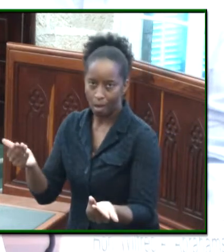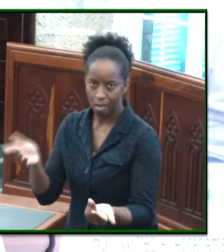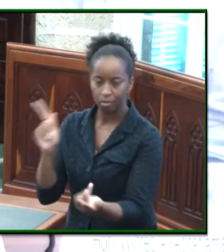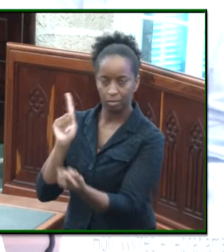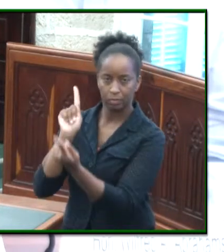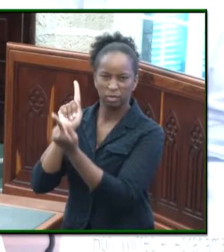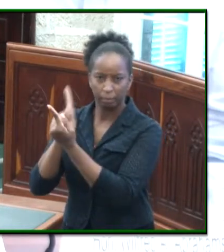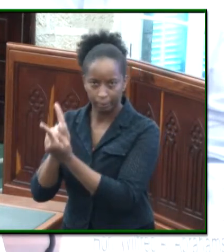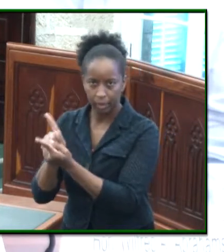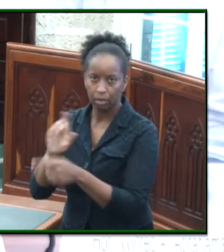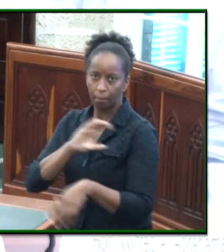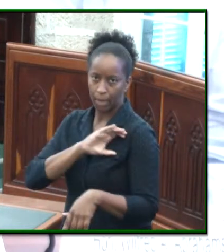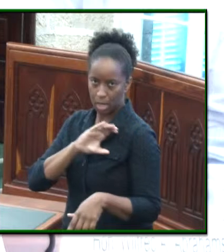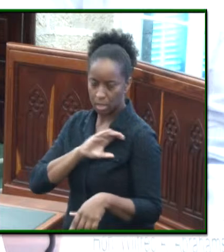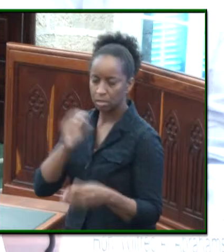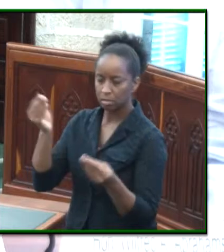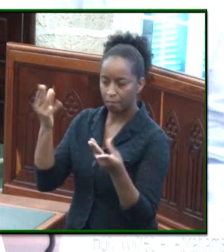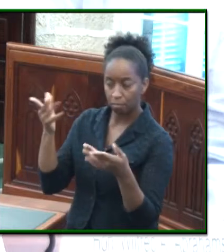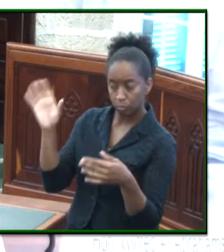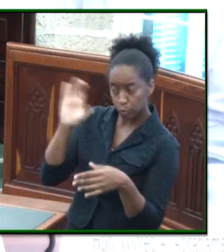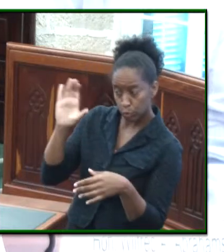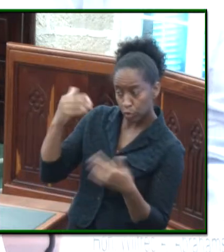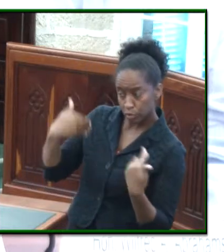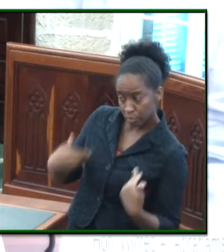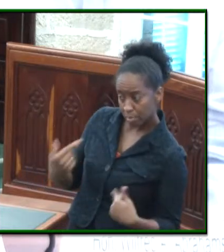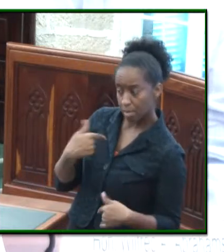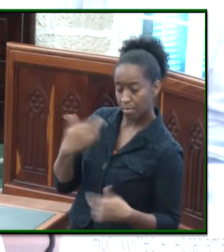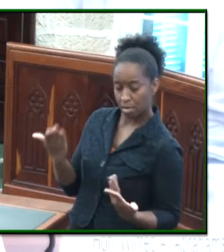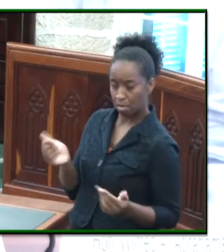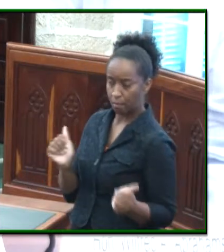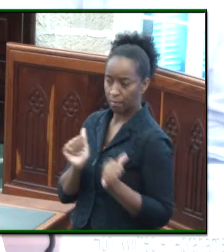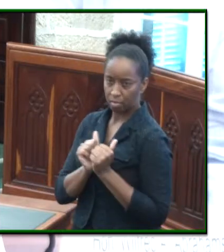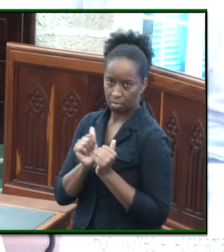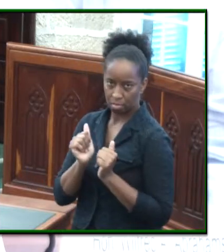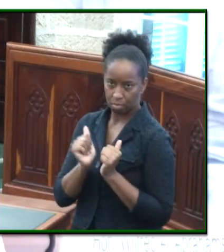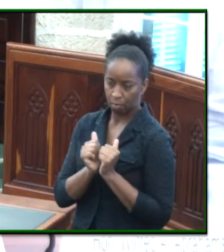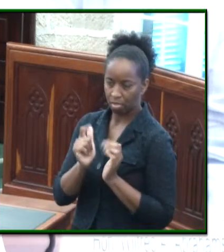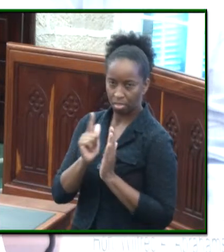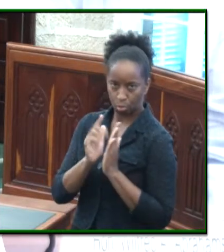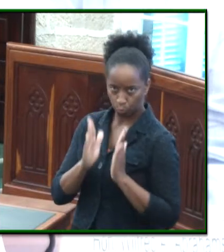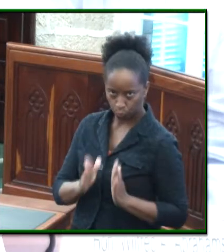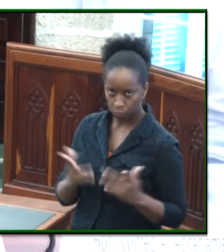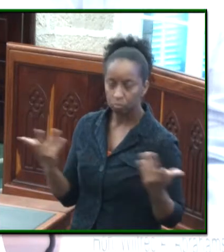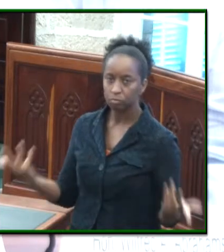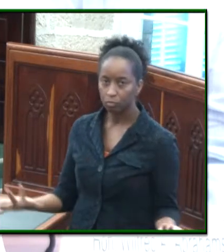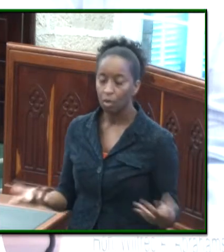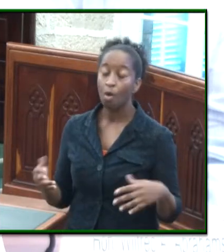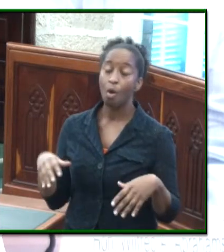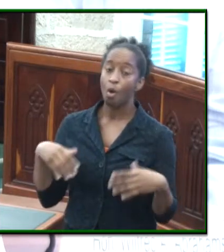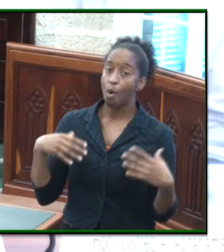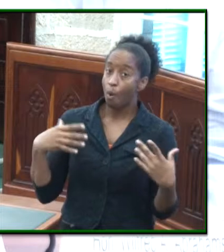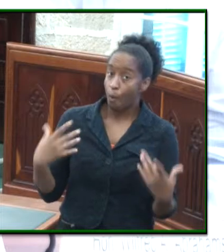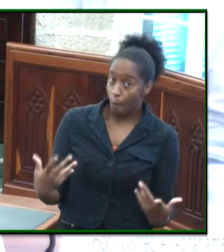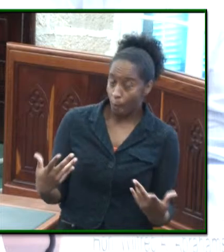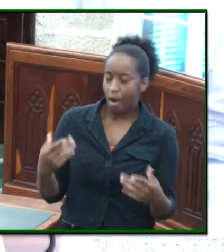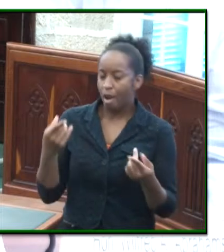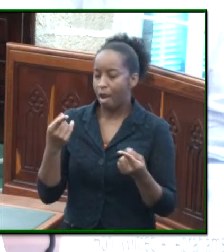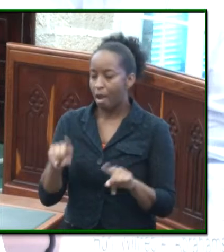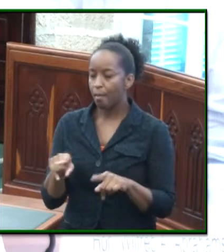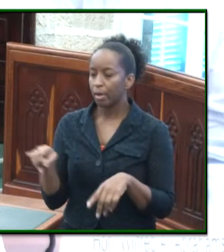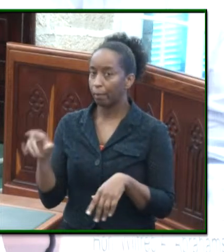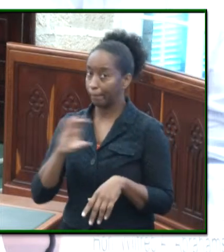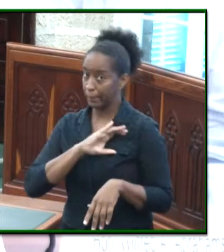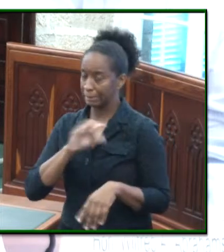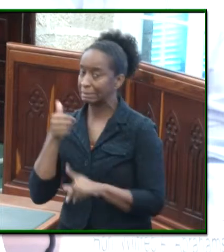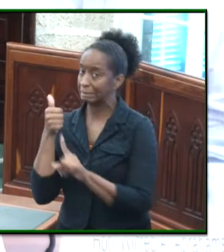place, we should focus as a country on the turnaround time from the Barbados Police Service in dealing with